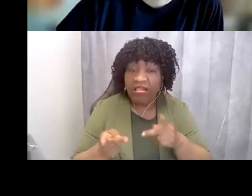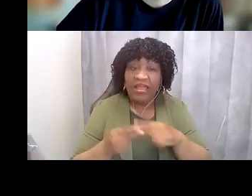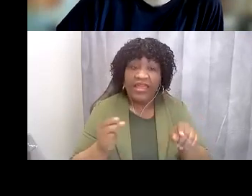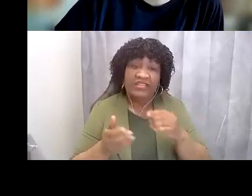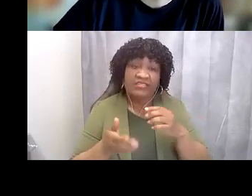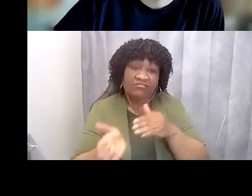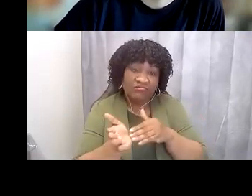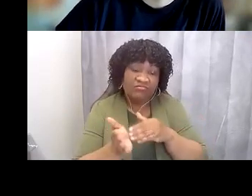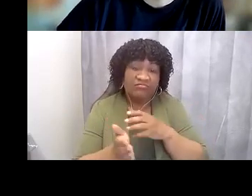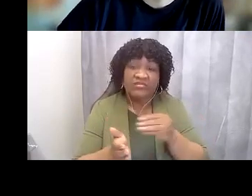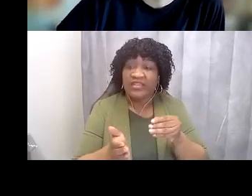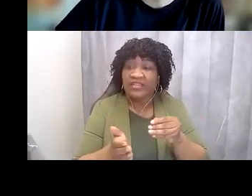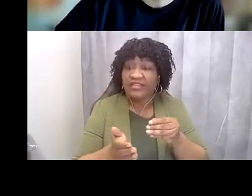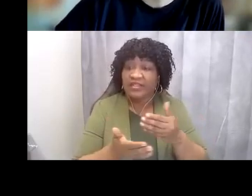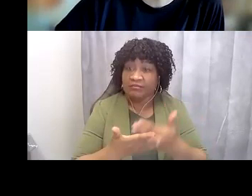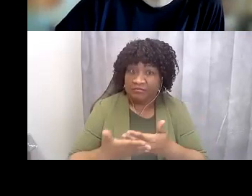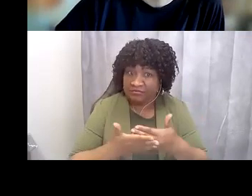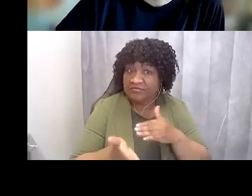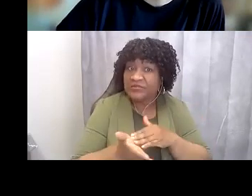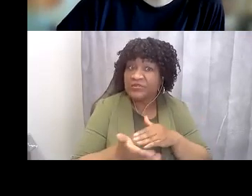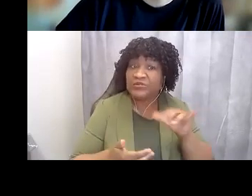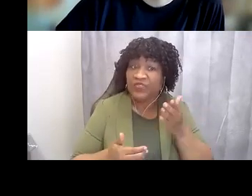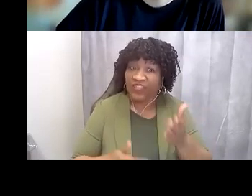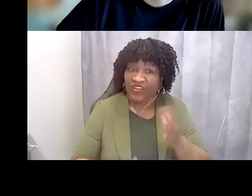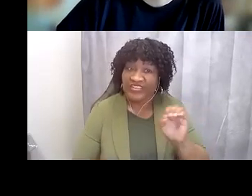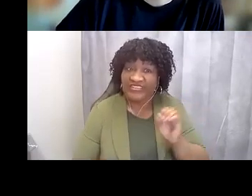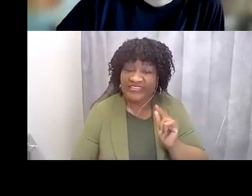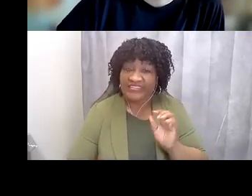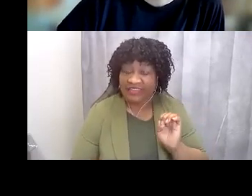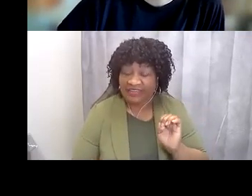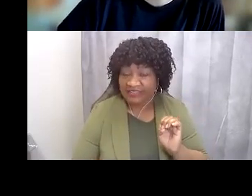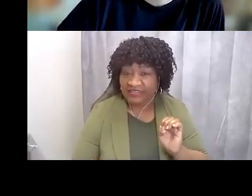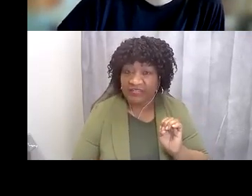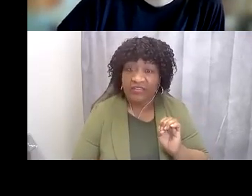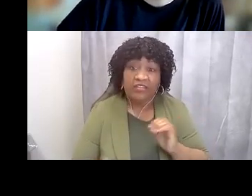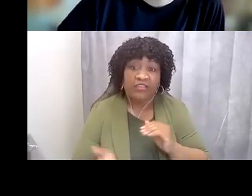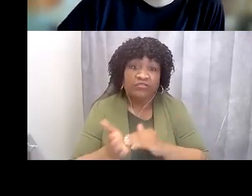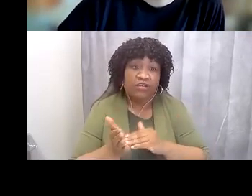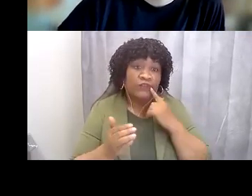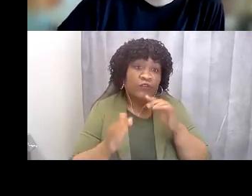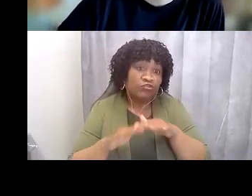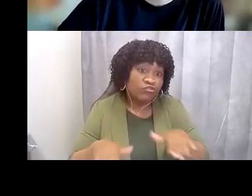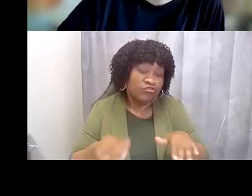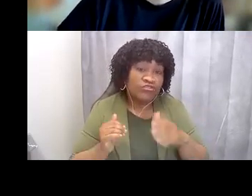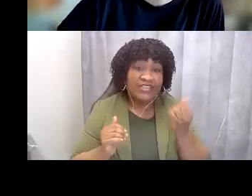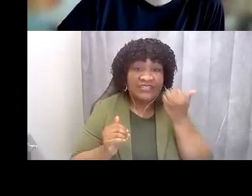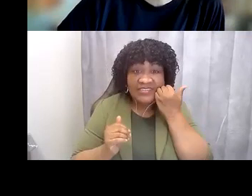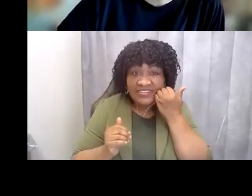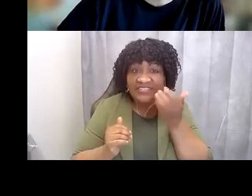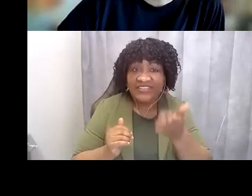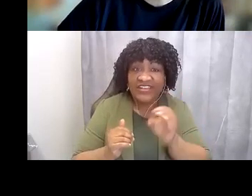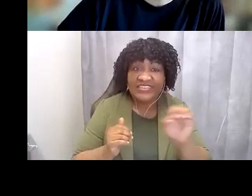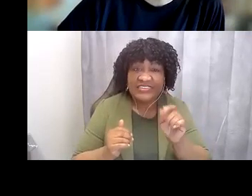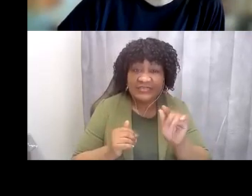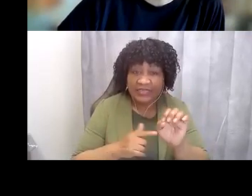and pediatricians or doctors. So they have regular doctors, they have doctors for children, and they have dentists. And they also